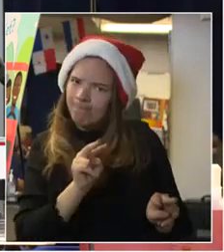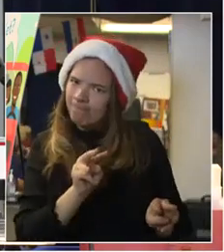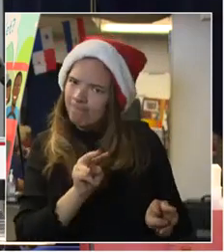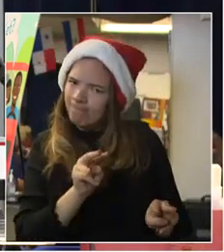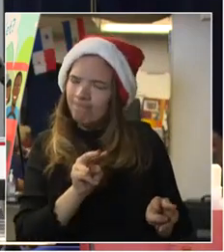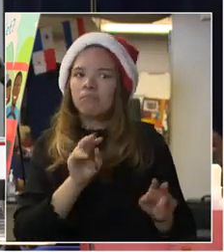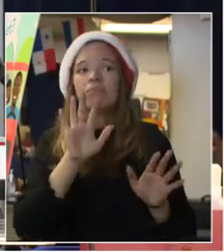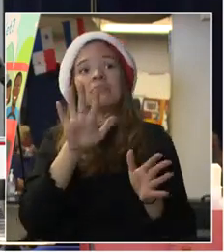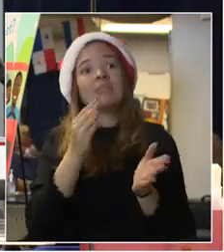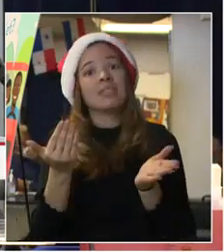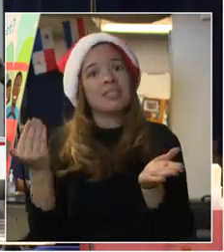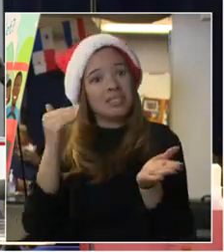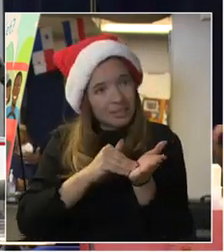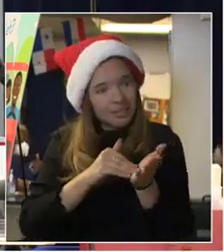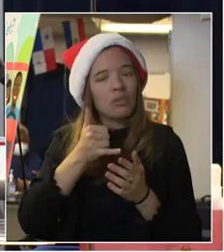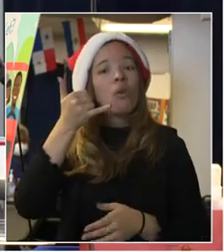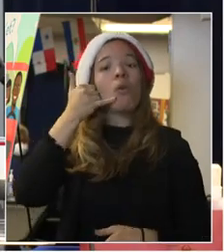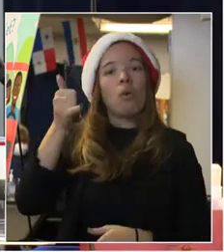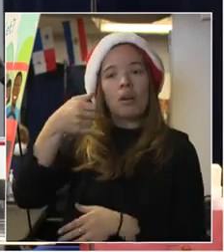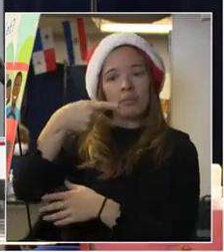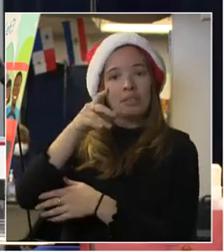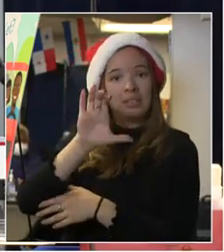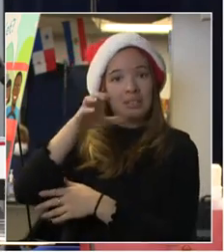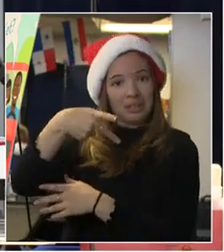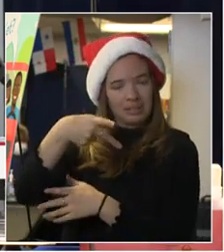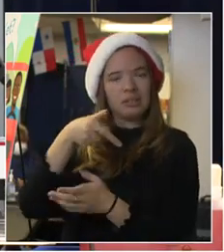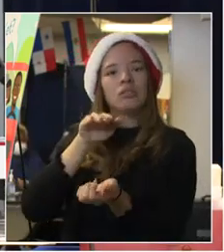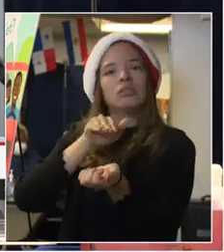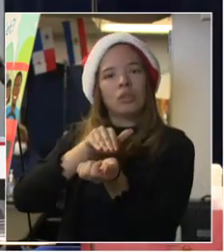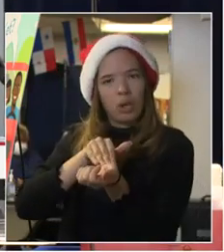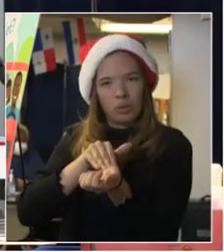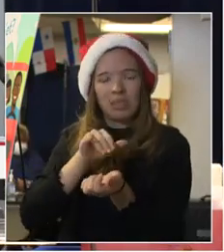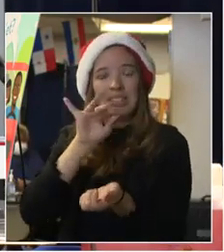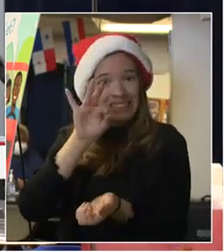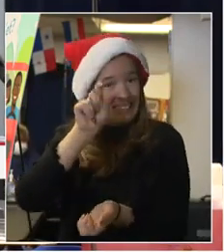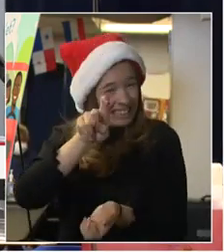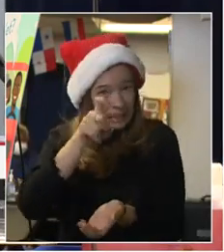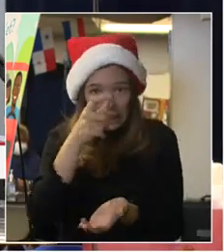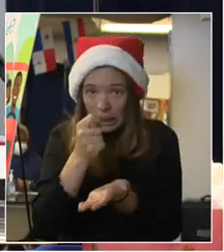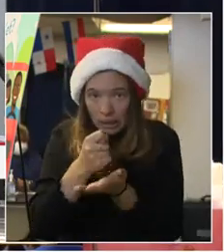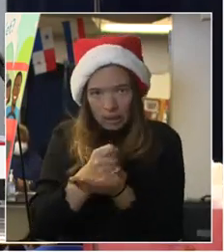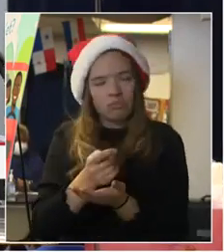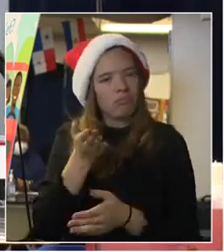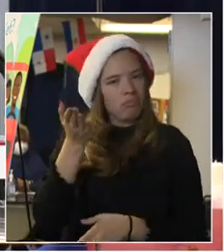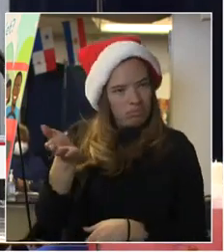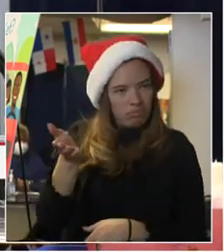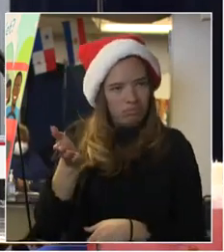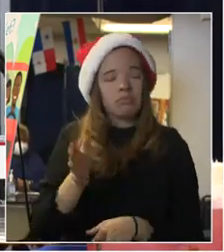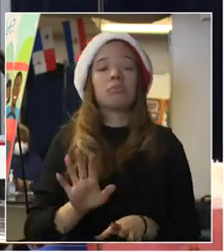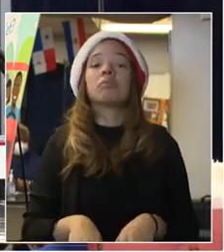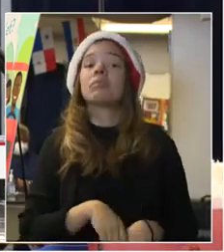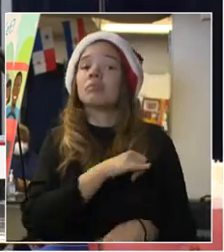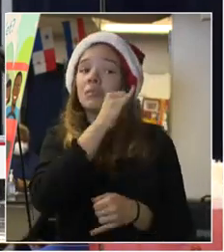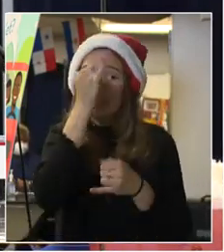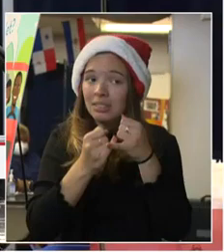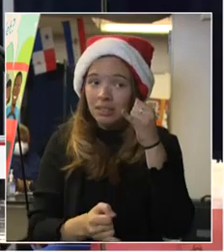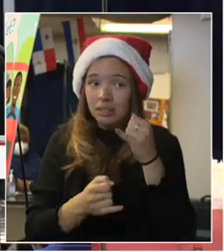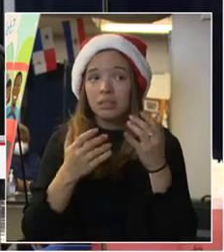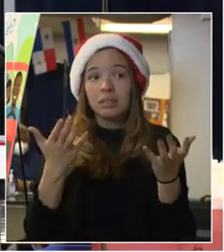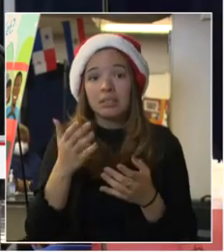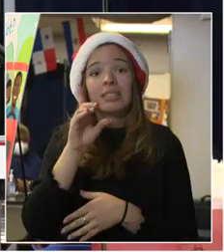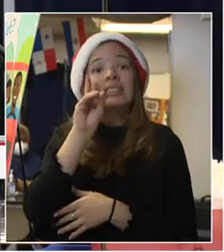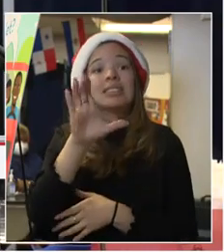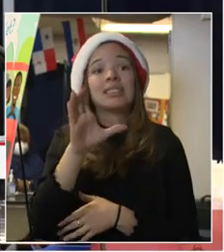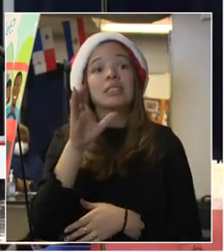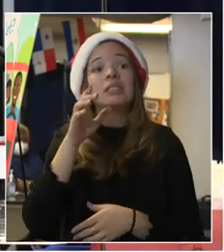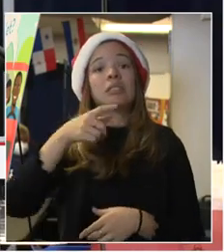provider for treatment. Finally, please visit DC Health social media